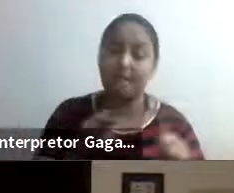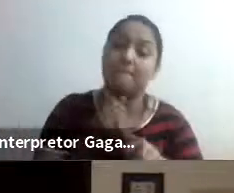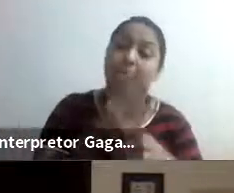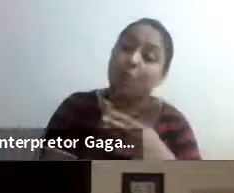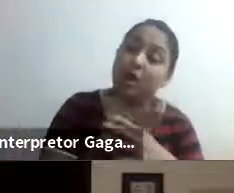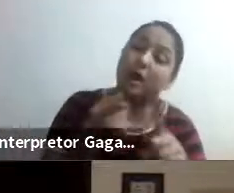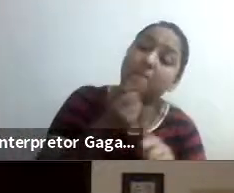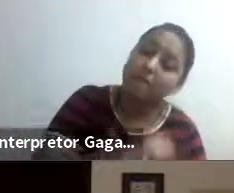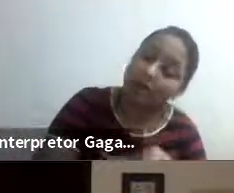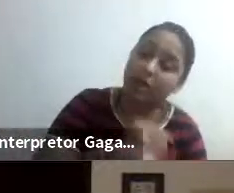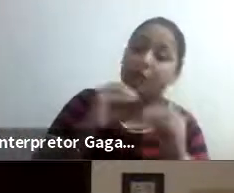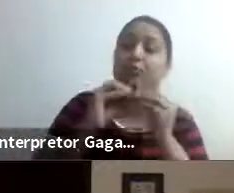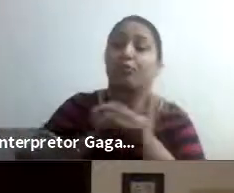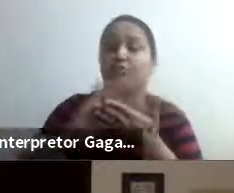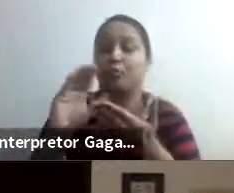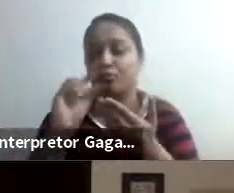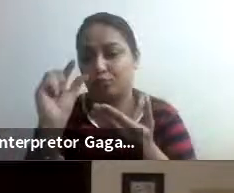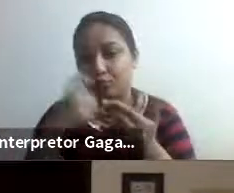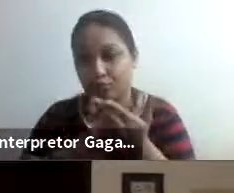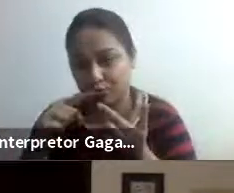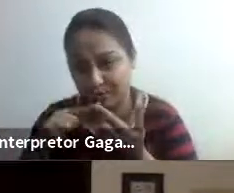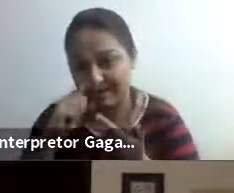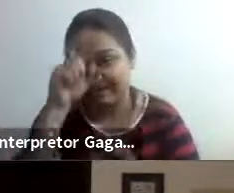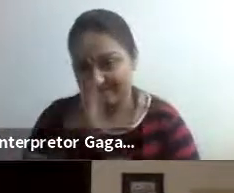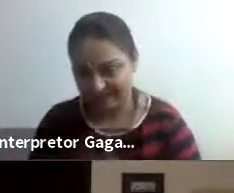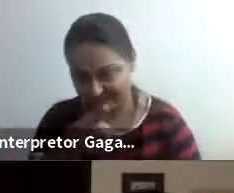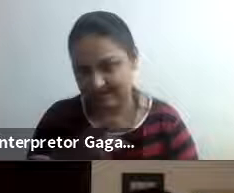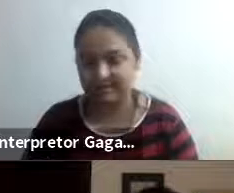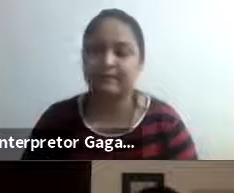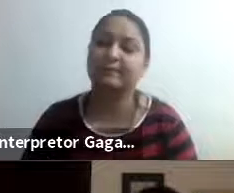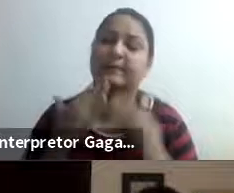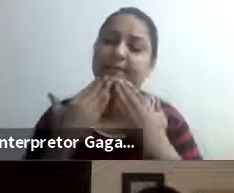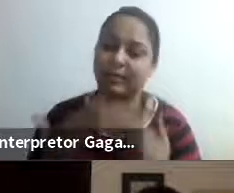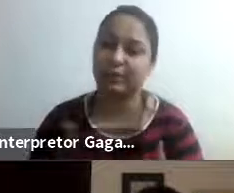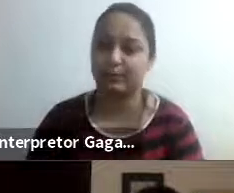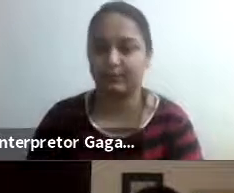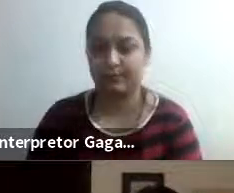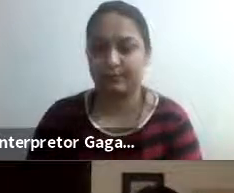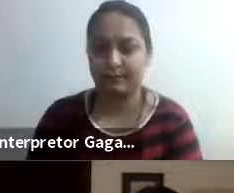he'll talk a little bit about the essay that accompanies this exhibition. Thank you.